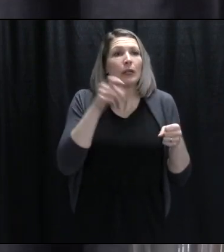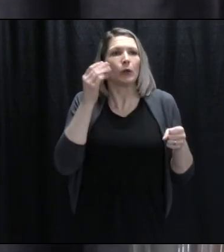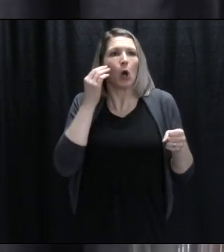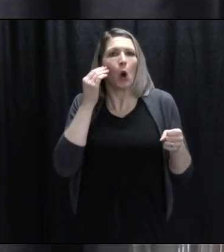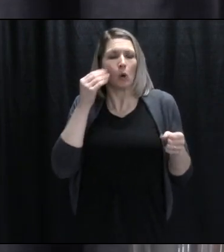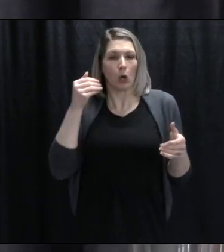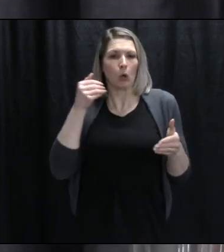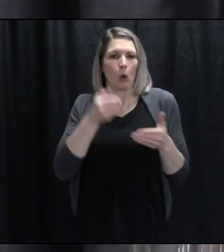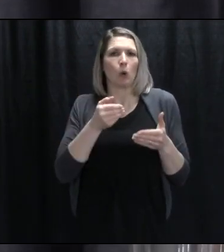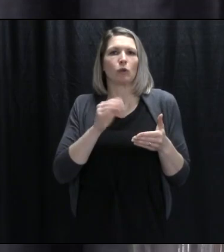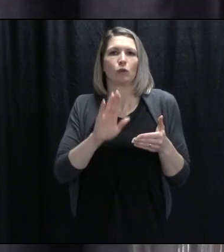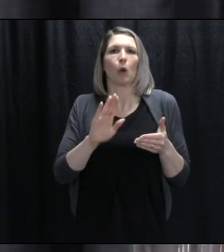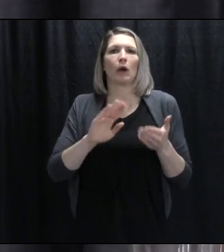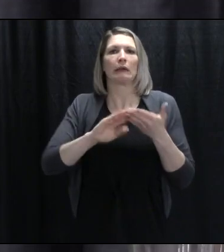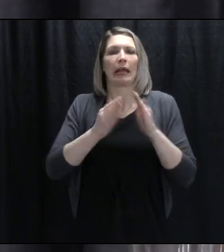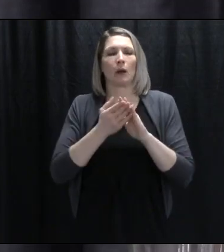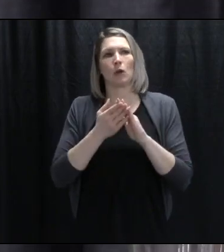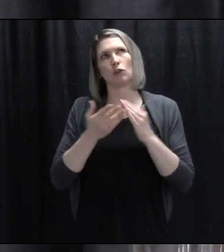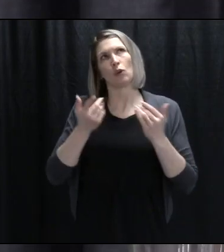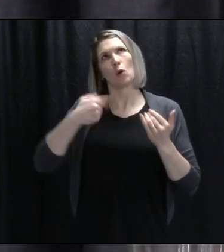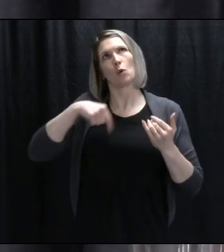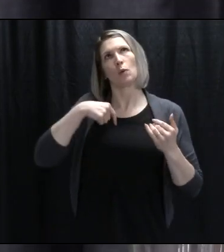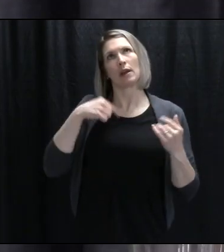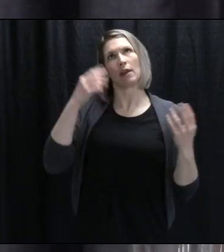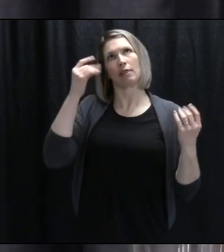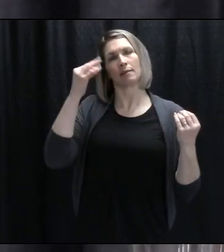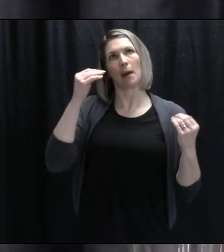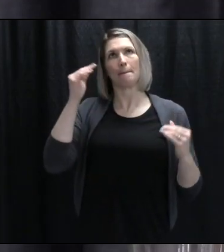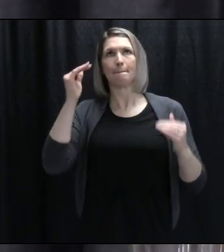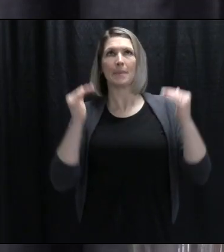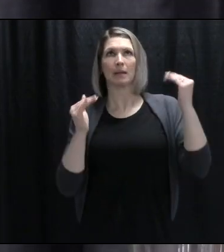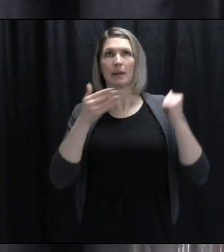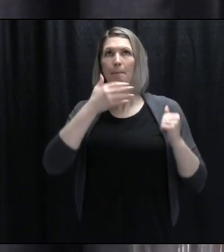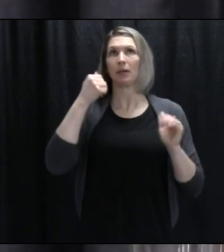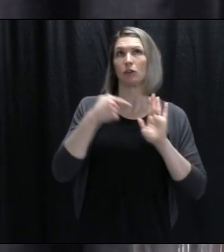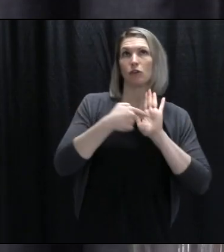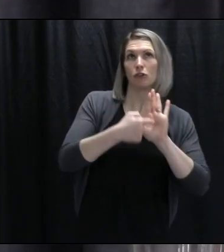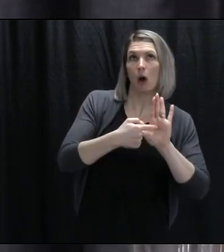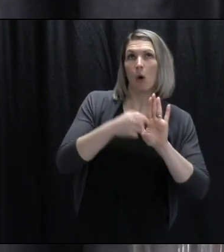balance of benefit is with revealing it rather than not.